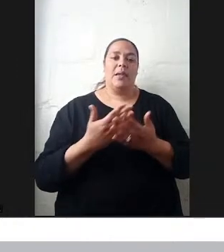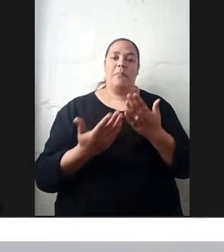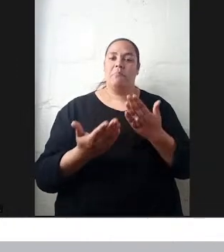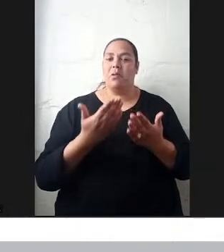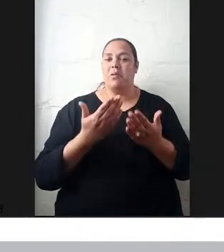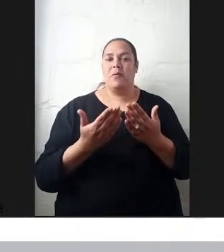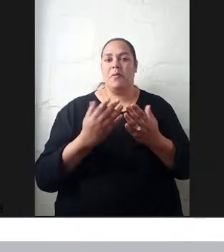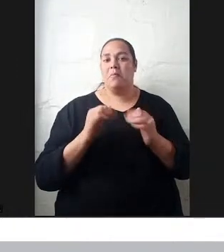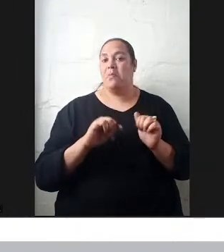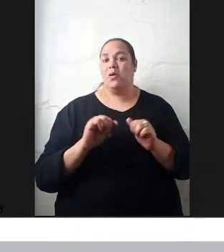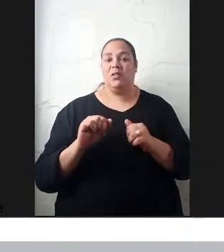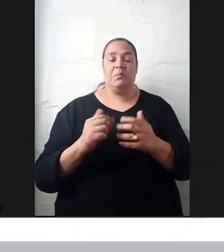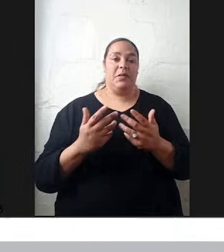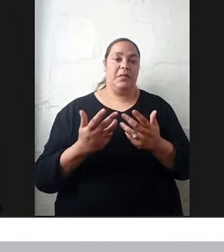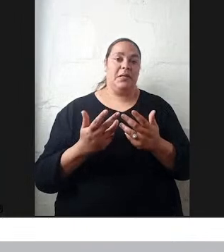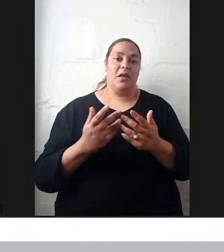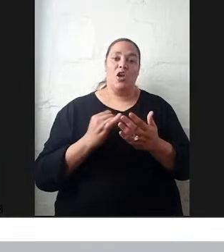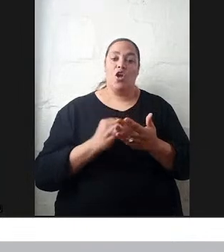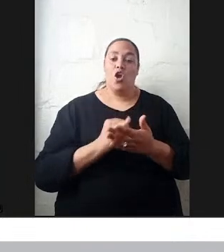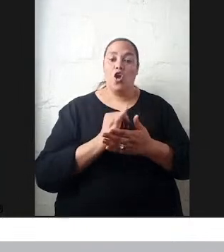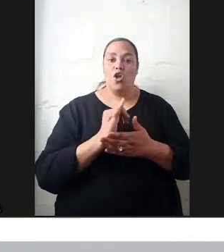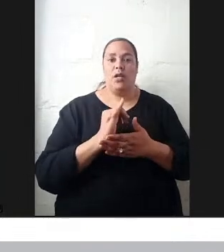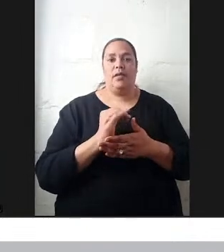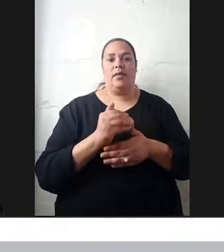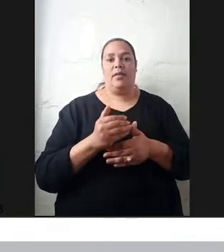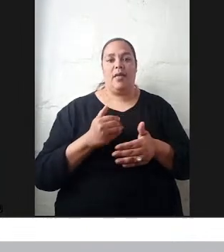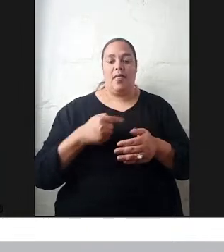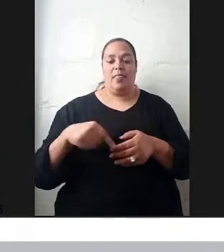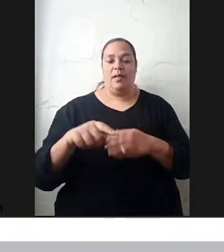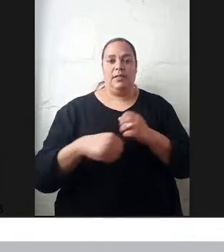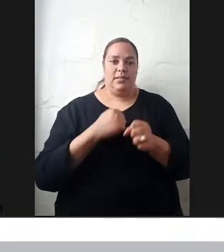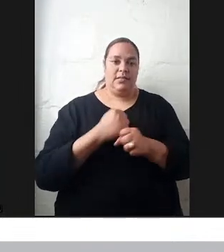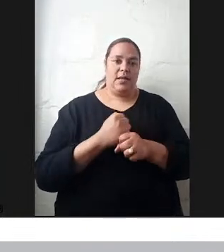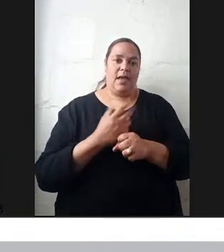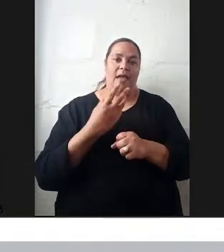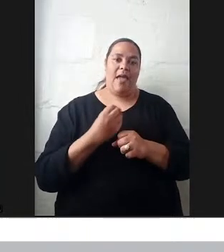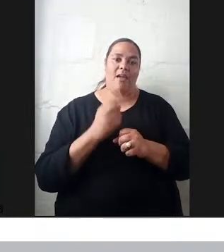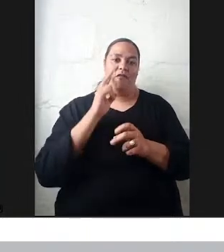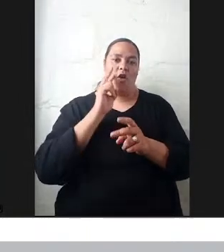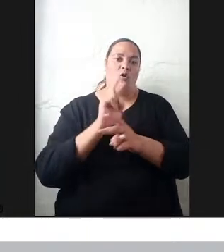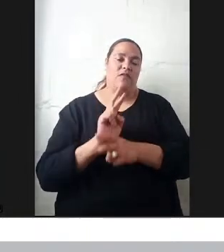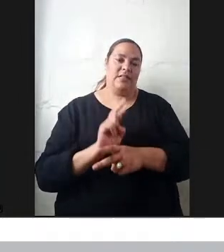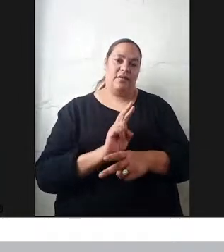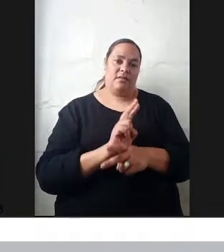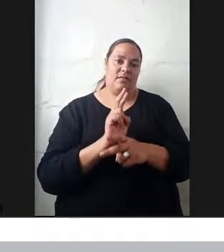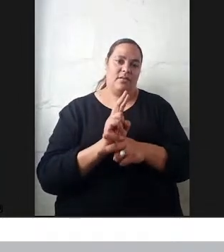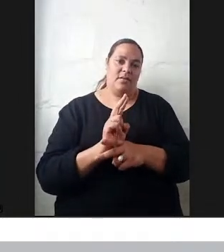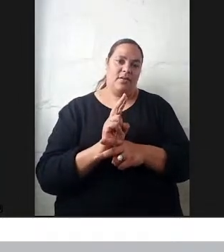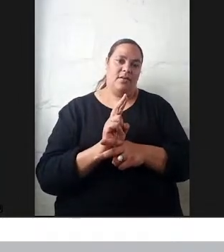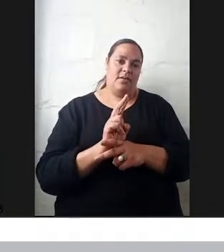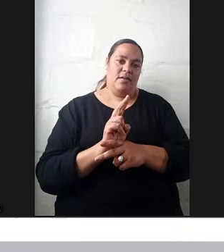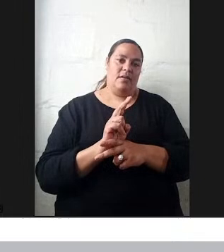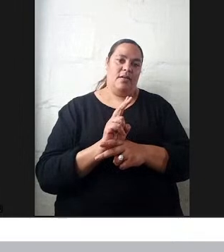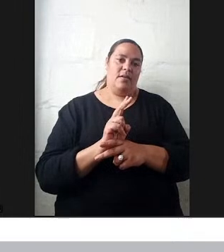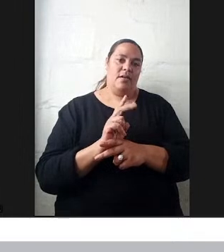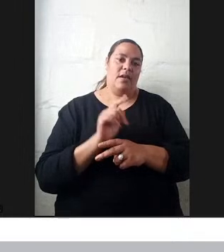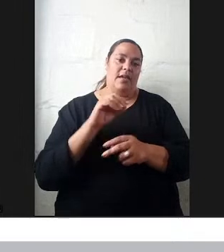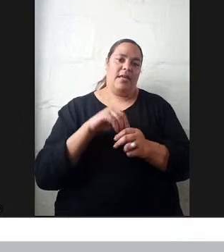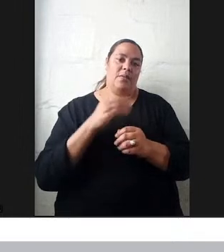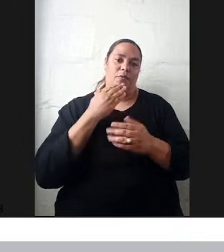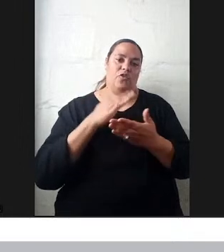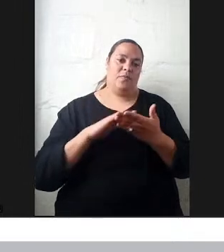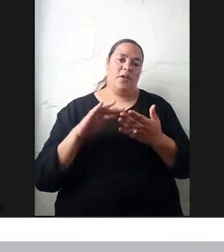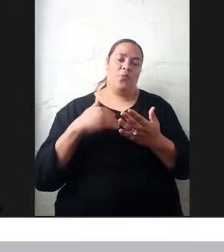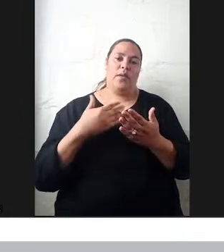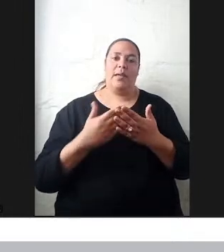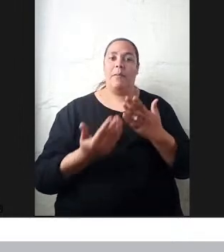possibly early as this year have oversight at our labs in just plain, so that we maybe can